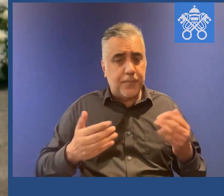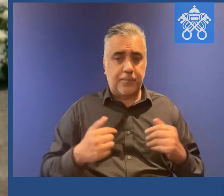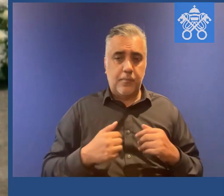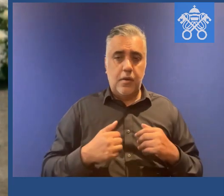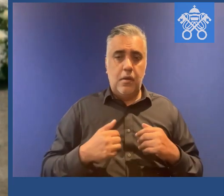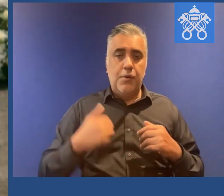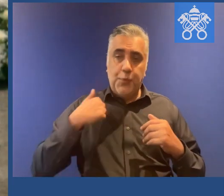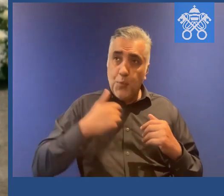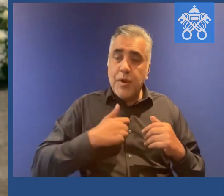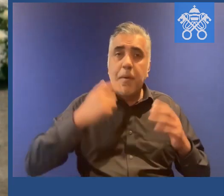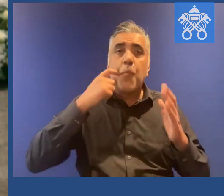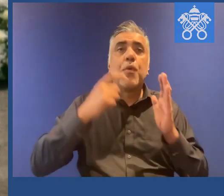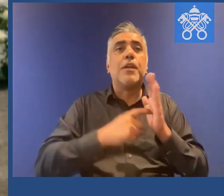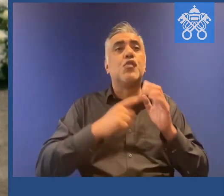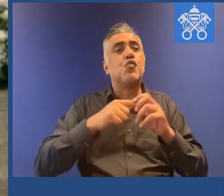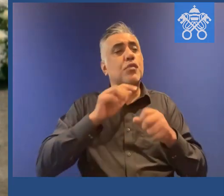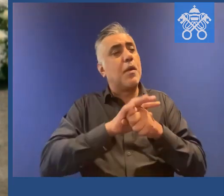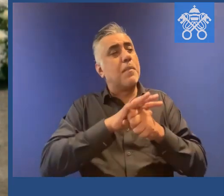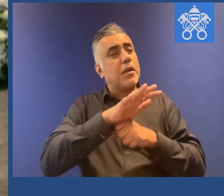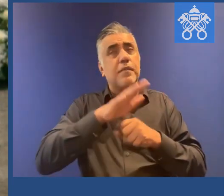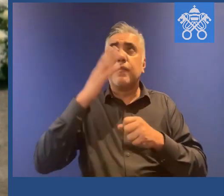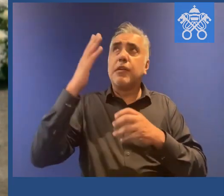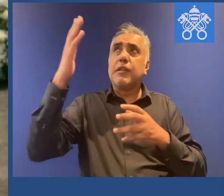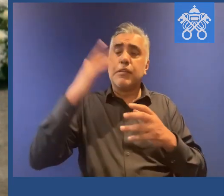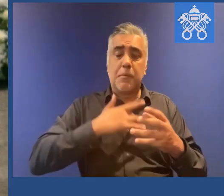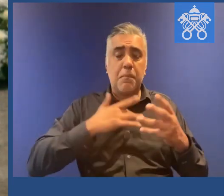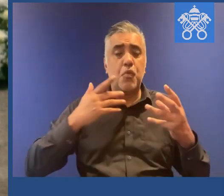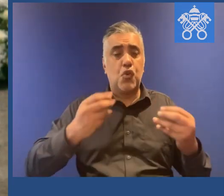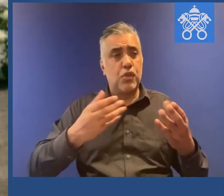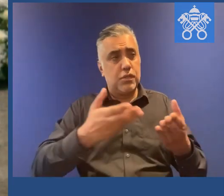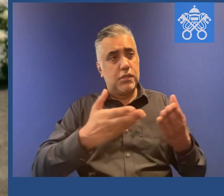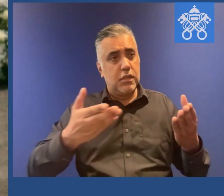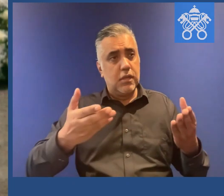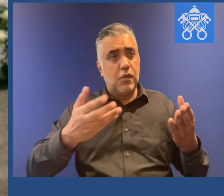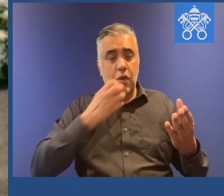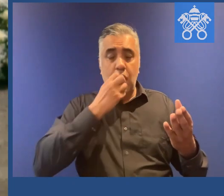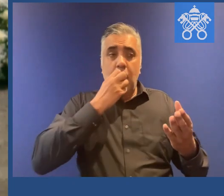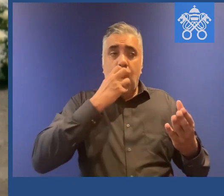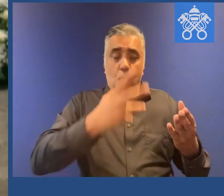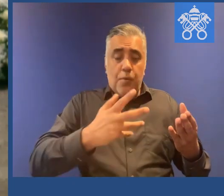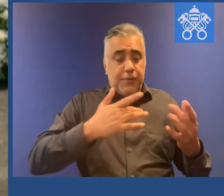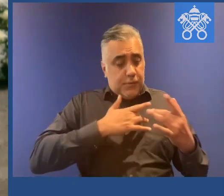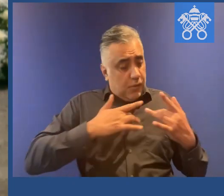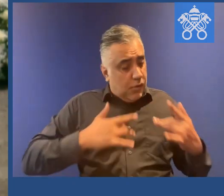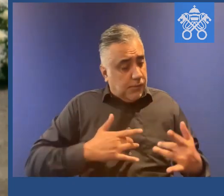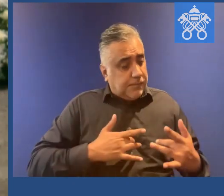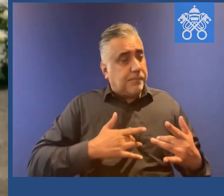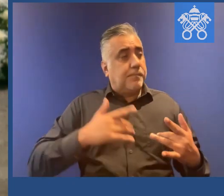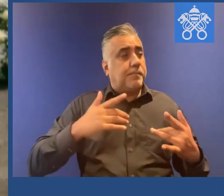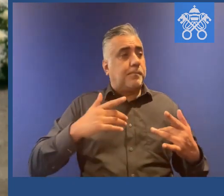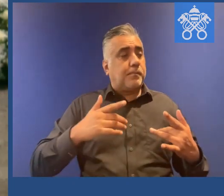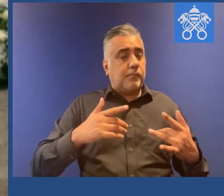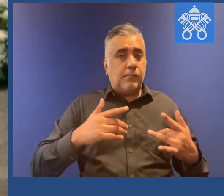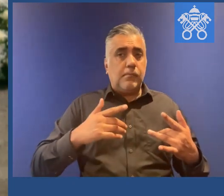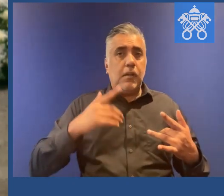We bear witness to the abundance of God's mercy, which warms the heart and rekindles